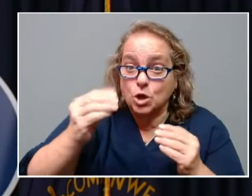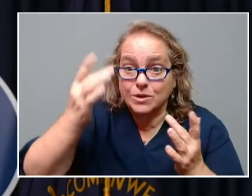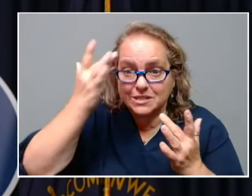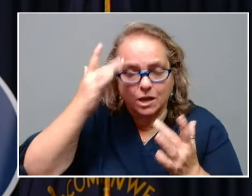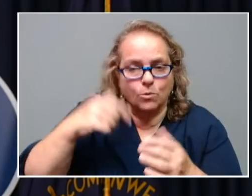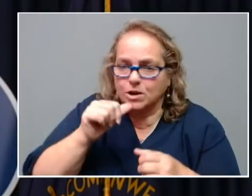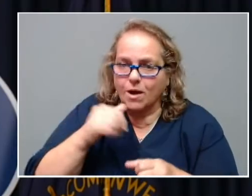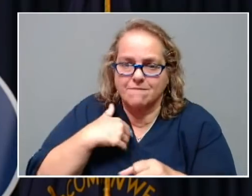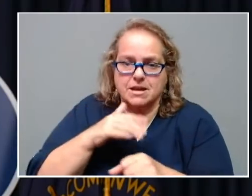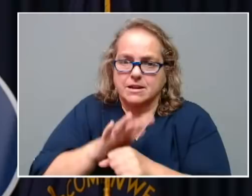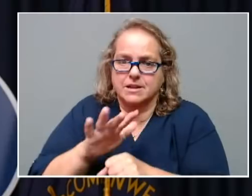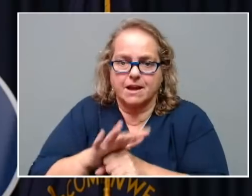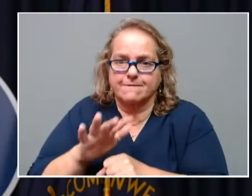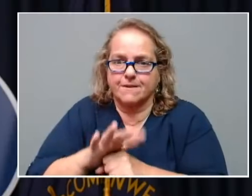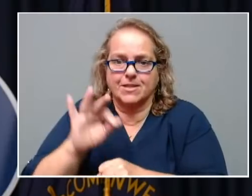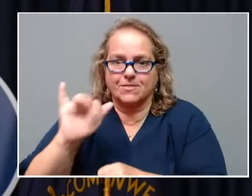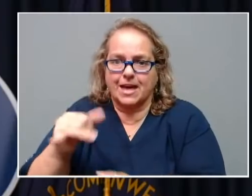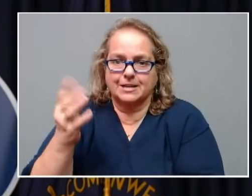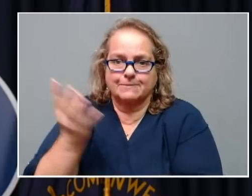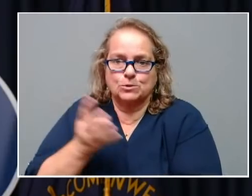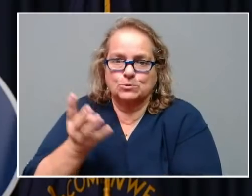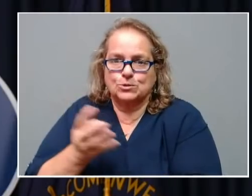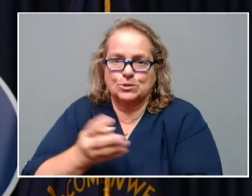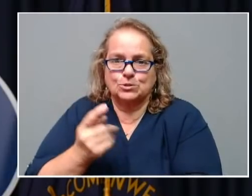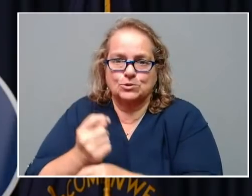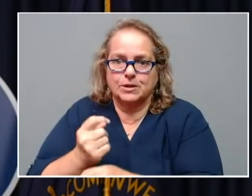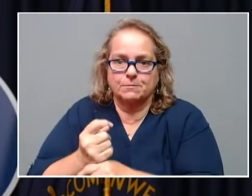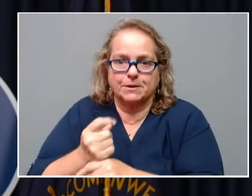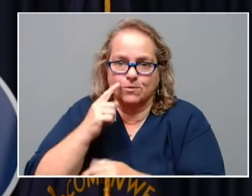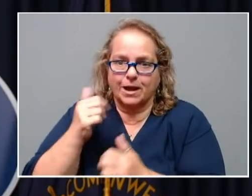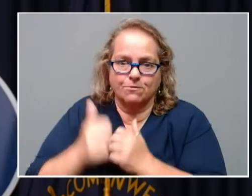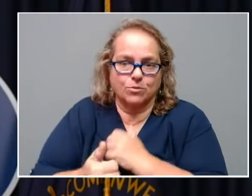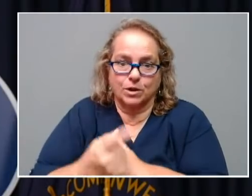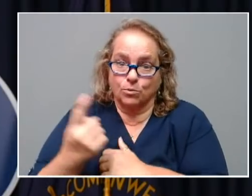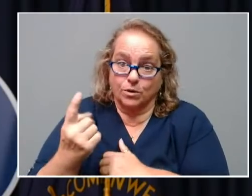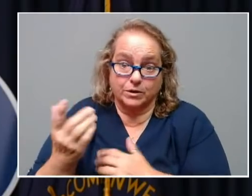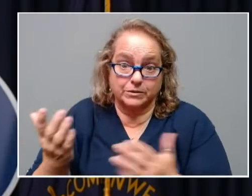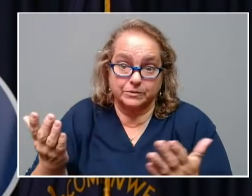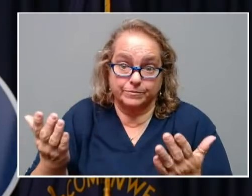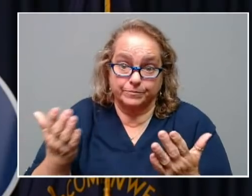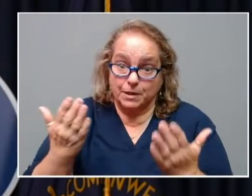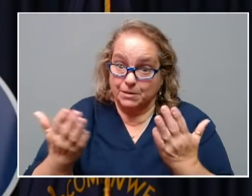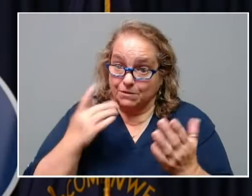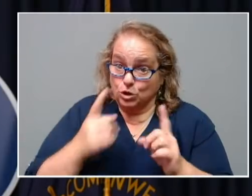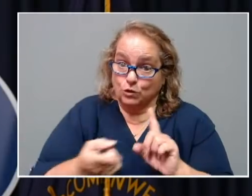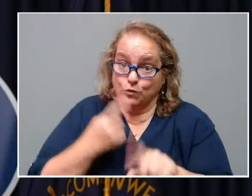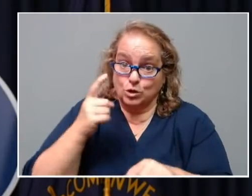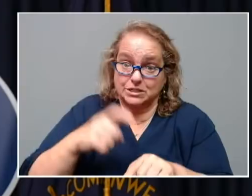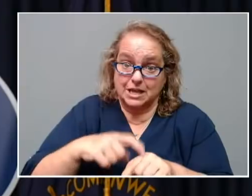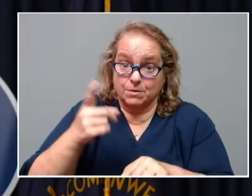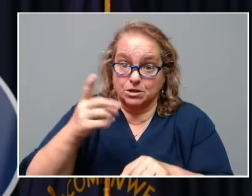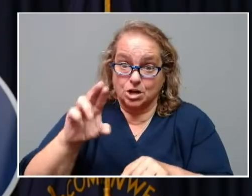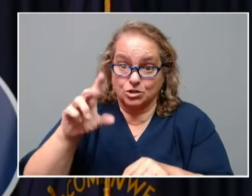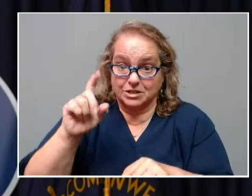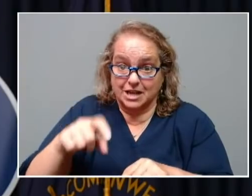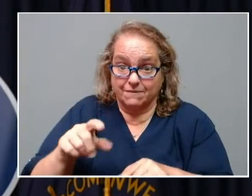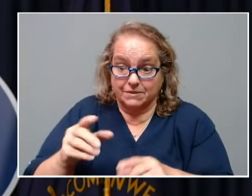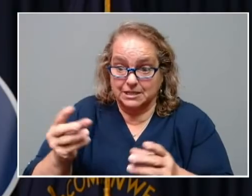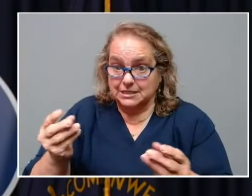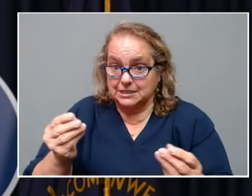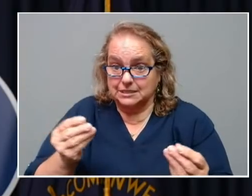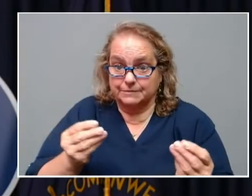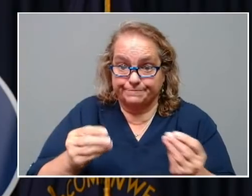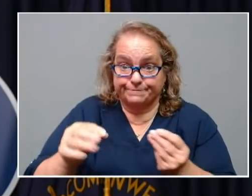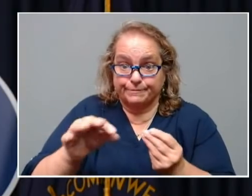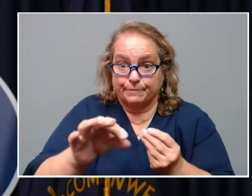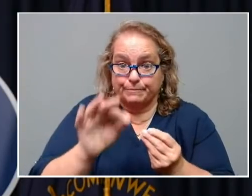for everyone. This is when our doctors, probably for the very first time, will have to ration care and pick and choose. It